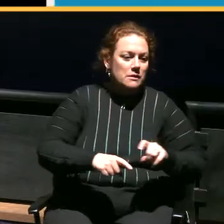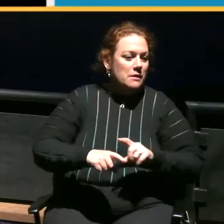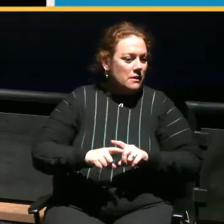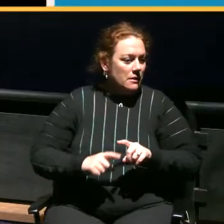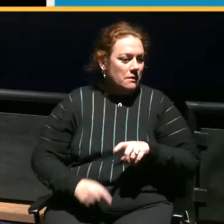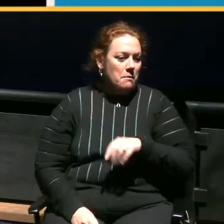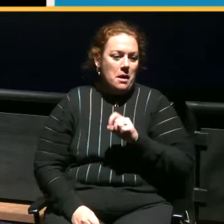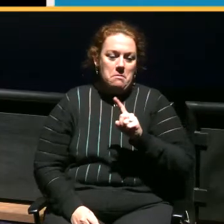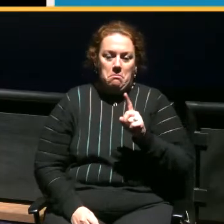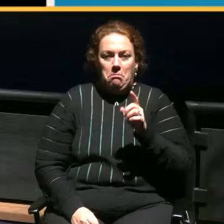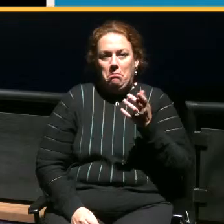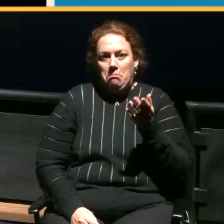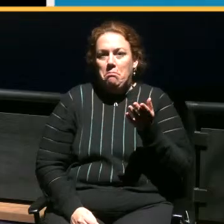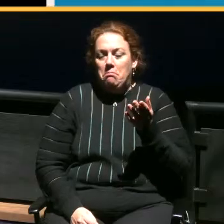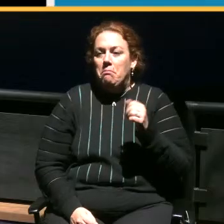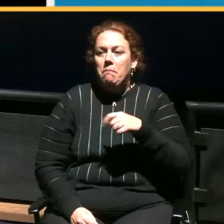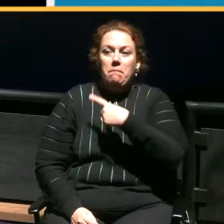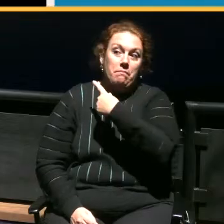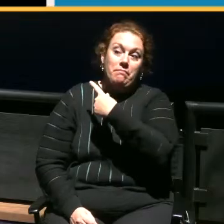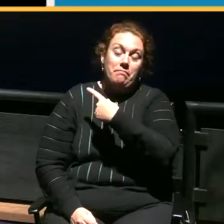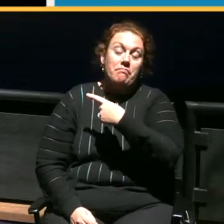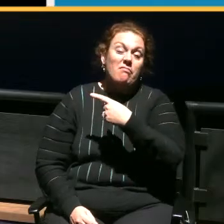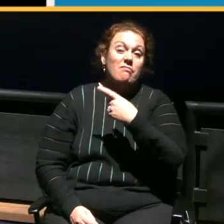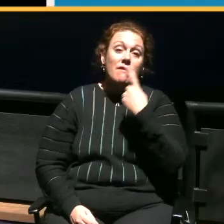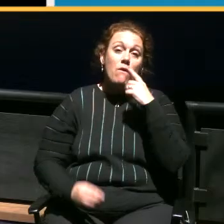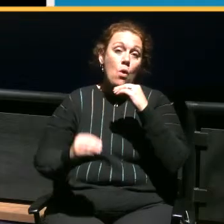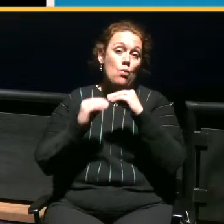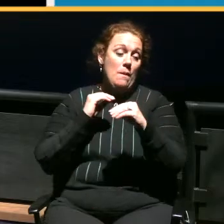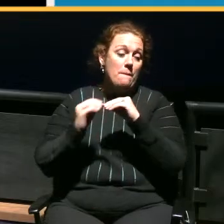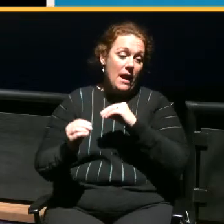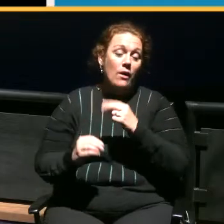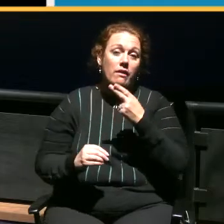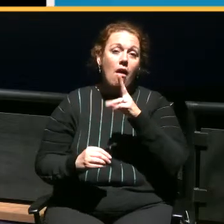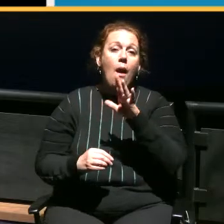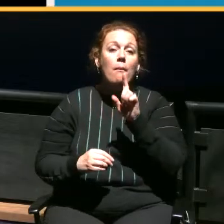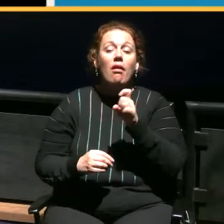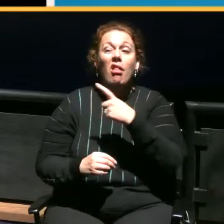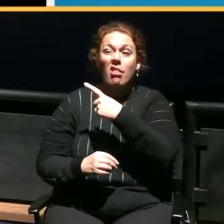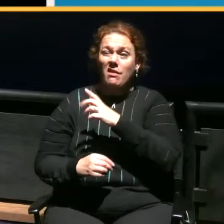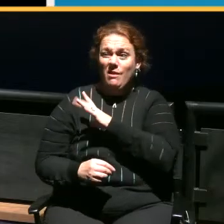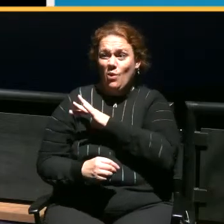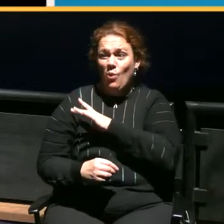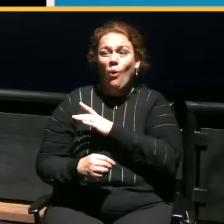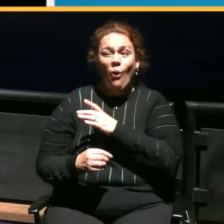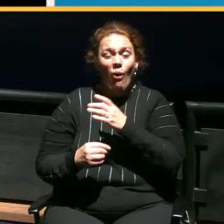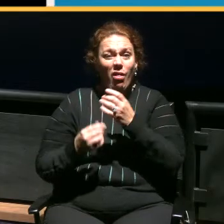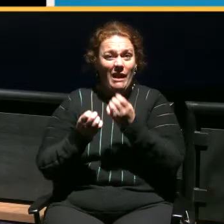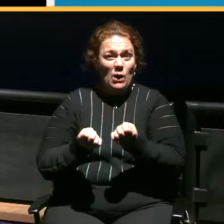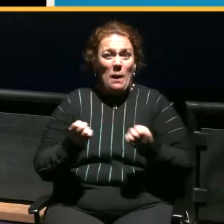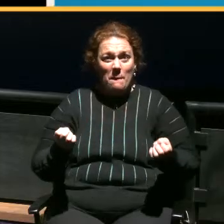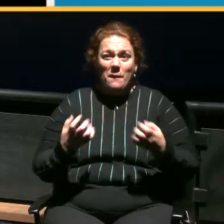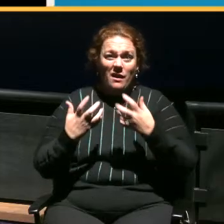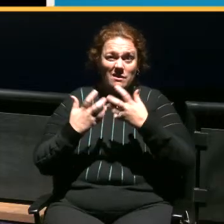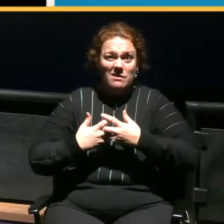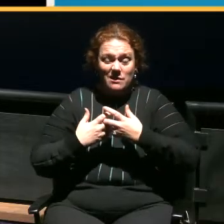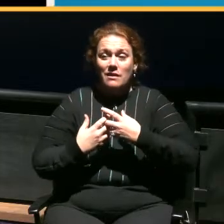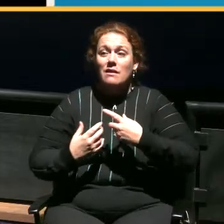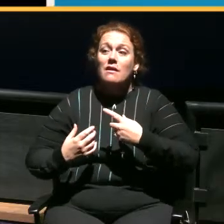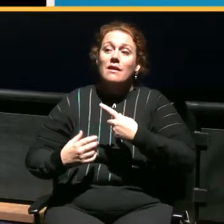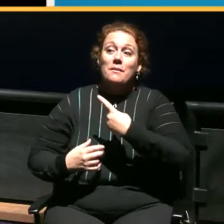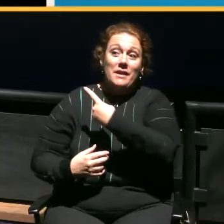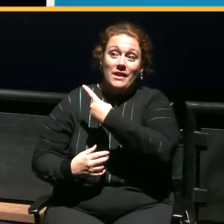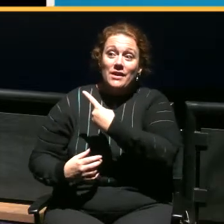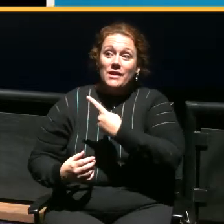up. And it's a very cool looking piece of equipment that you'll get to see. But here it is coming